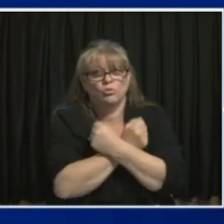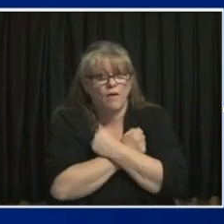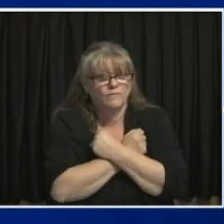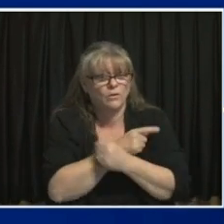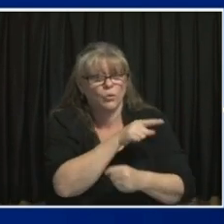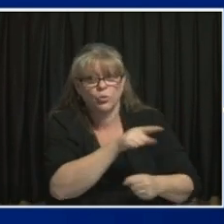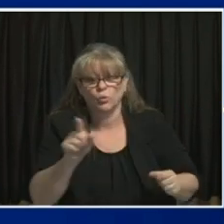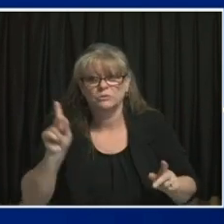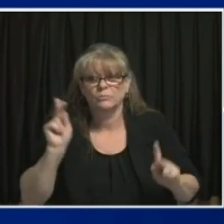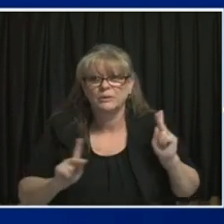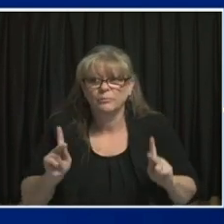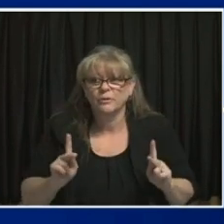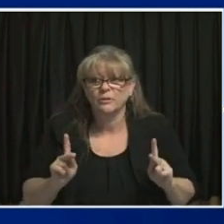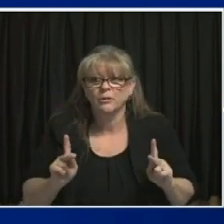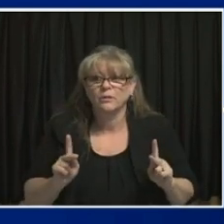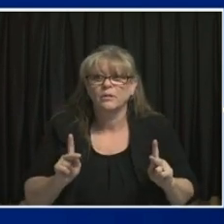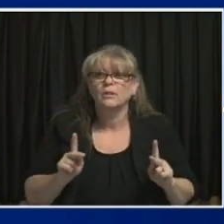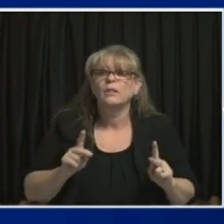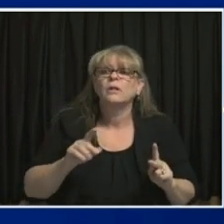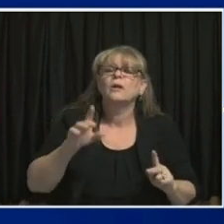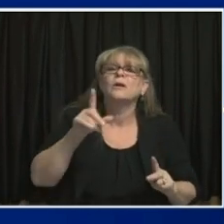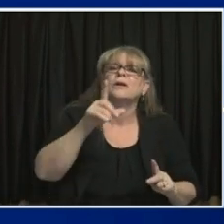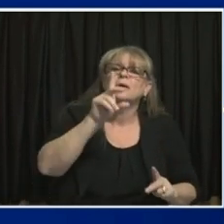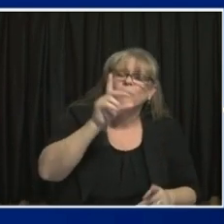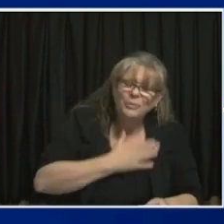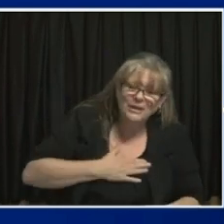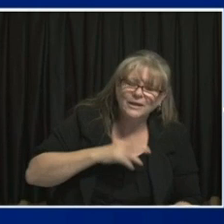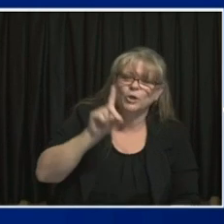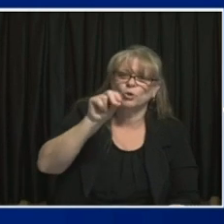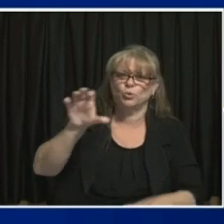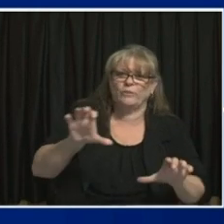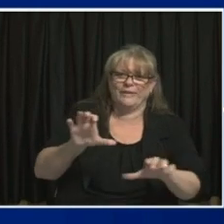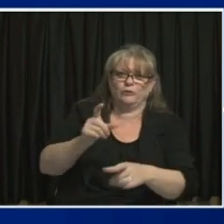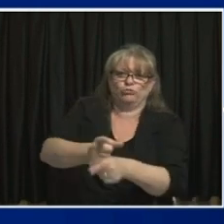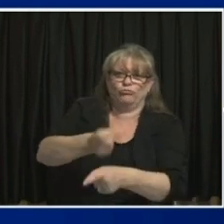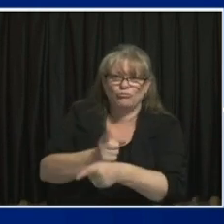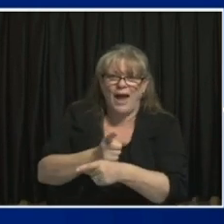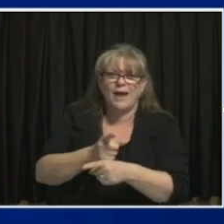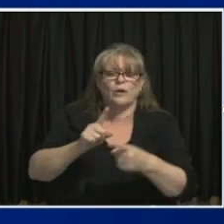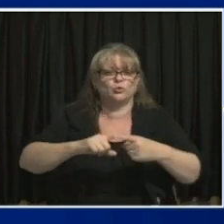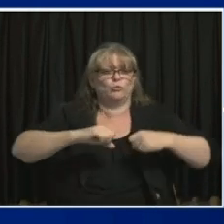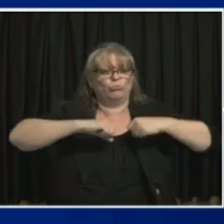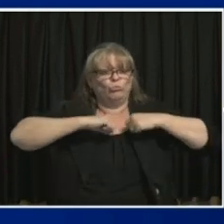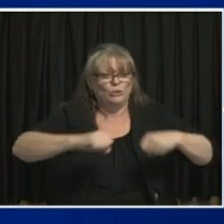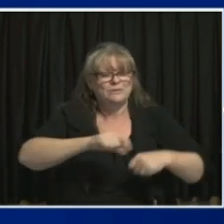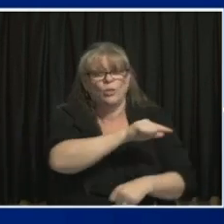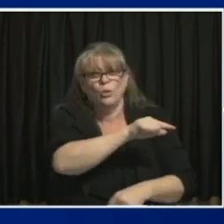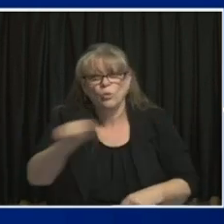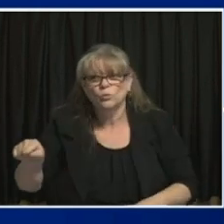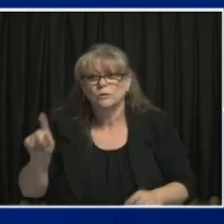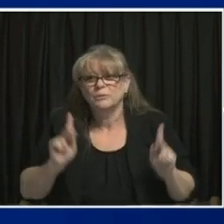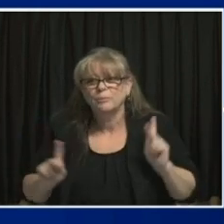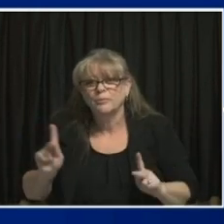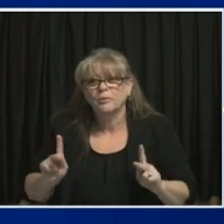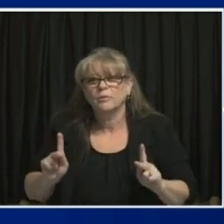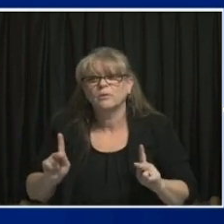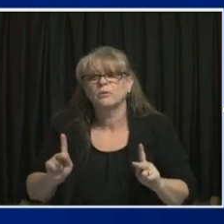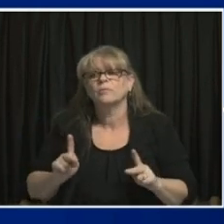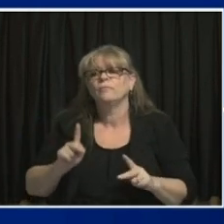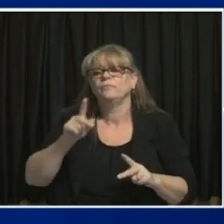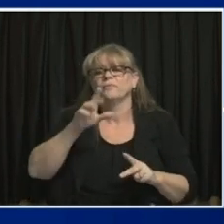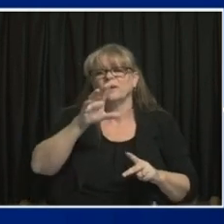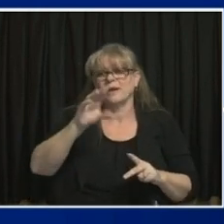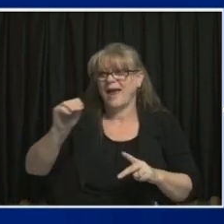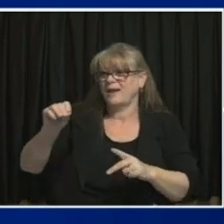Maybe even people that you know and love. They're guaranteed to be people that somebody knows and loves. Your forbearance is the greatest